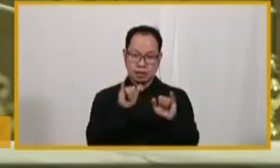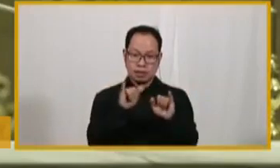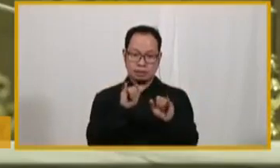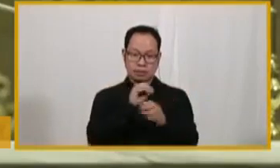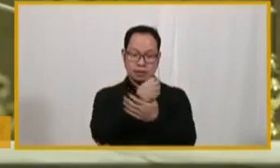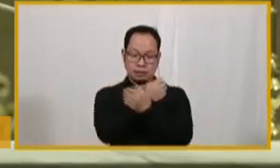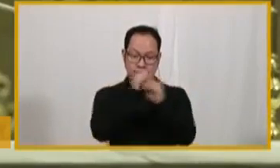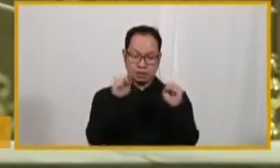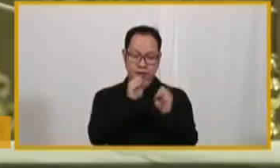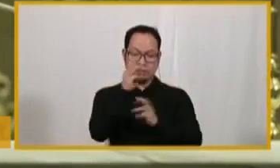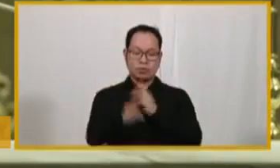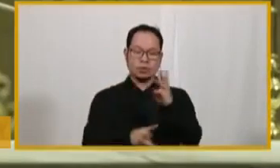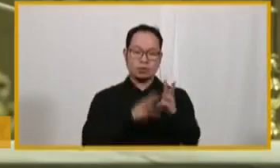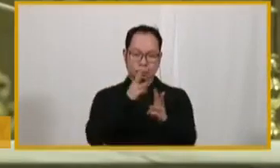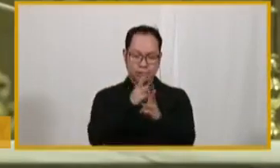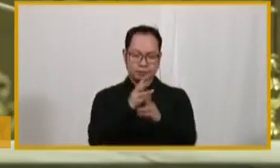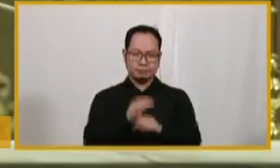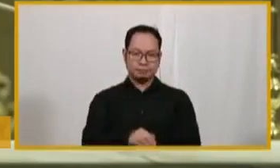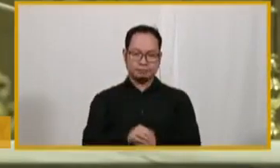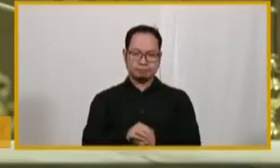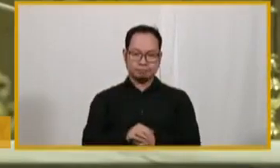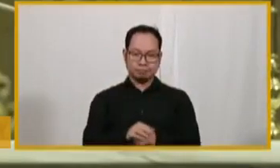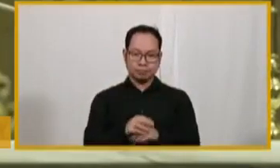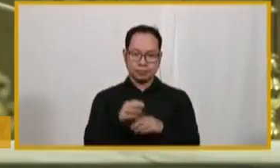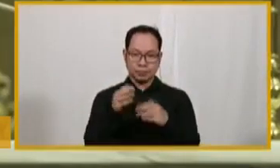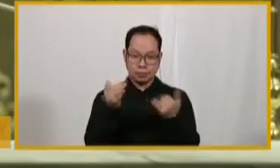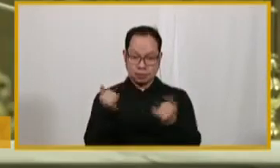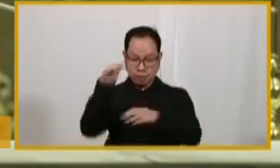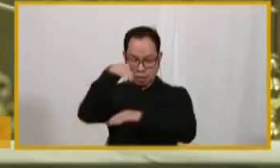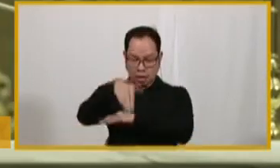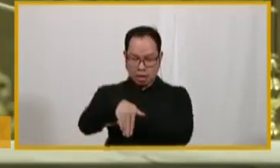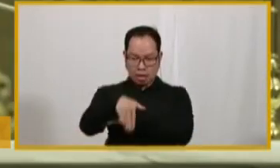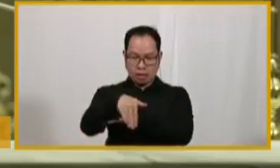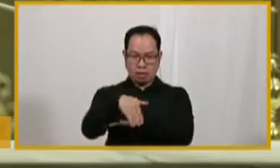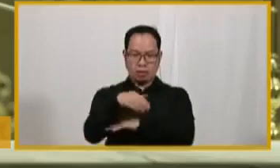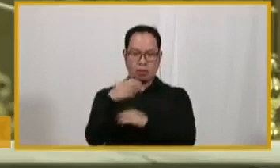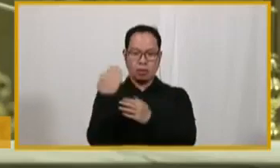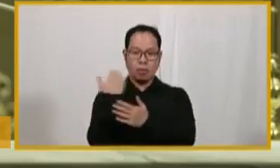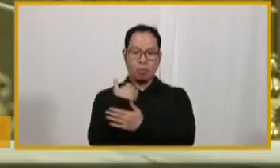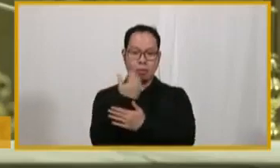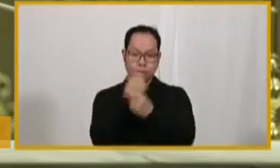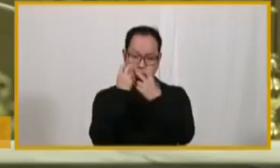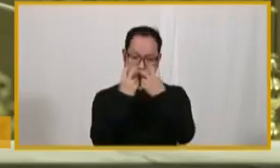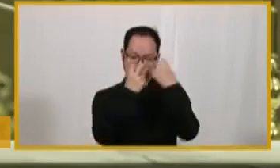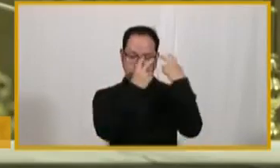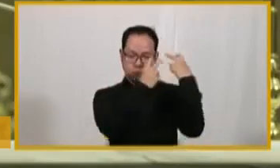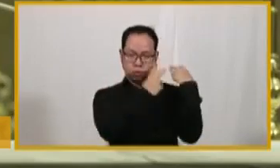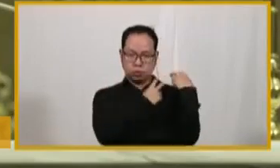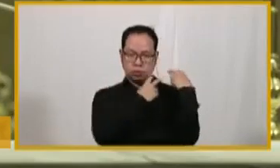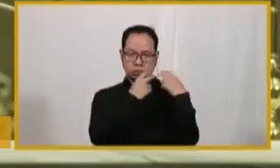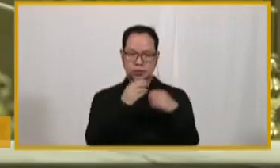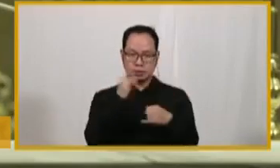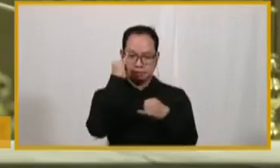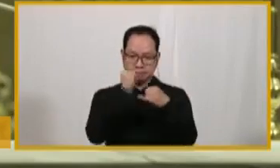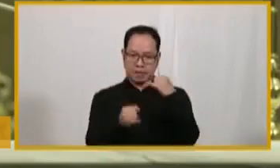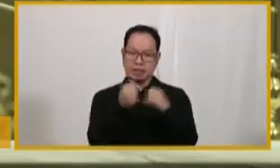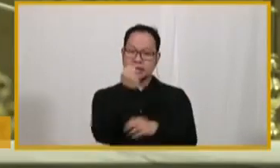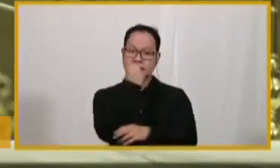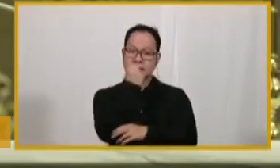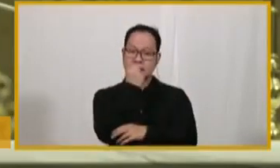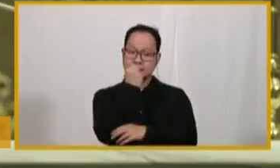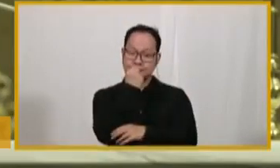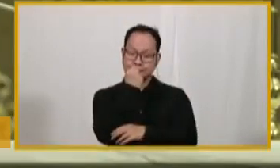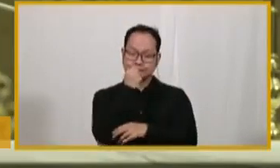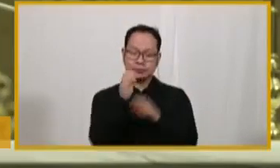world. Sa gabing ito, ginugunita natin ang huling hapunan ni